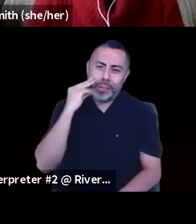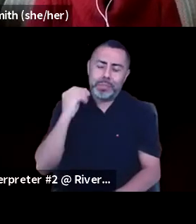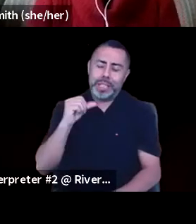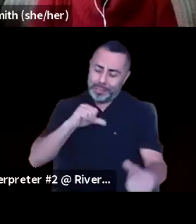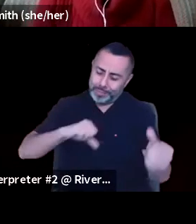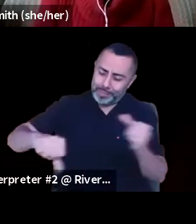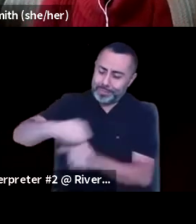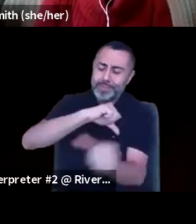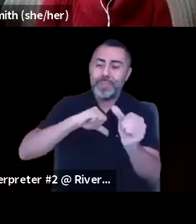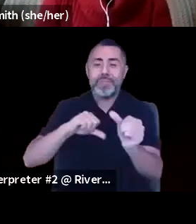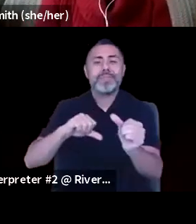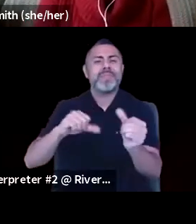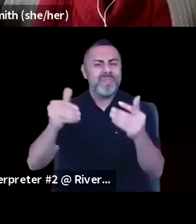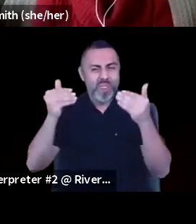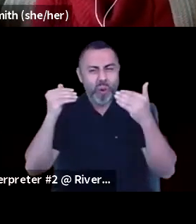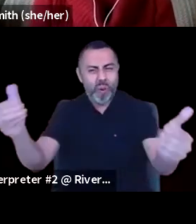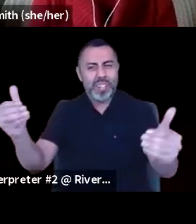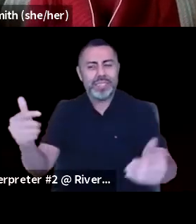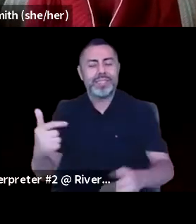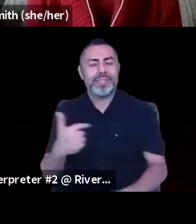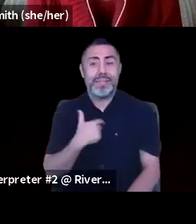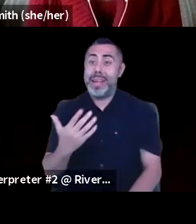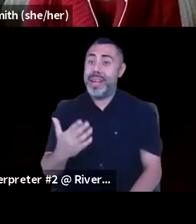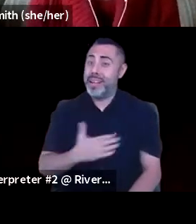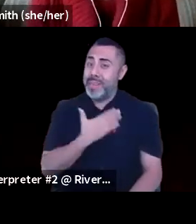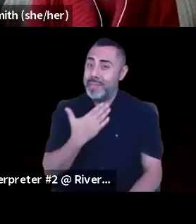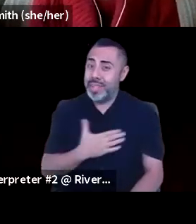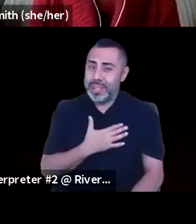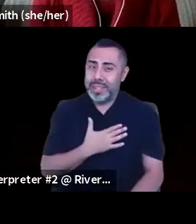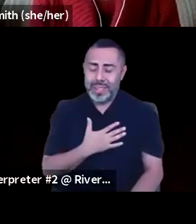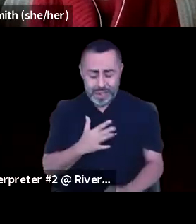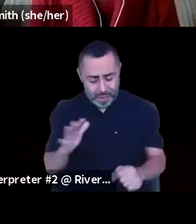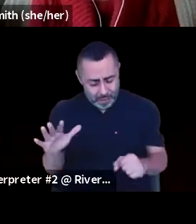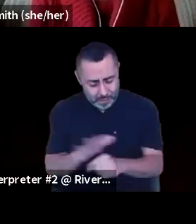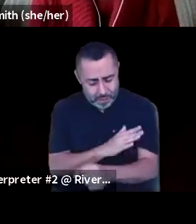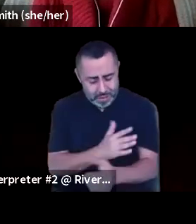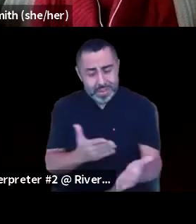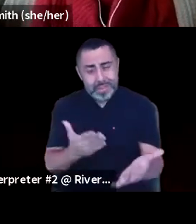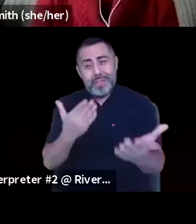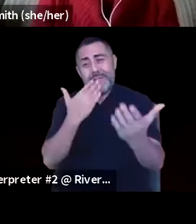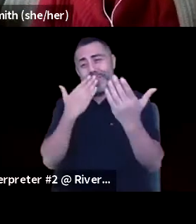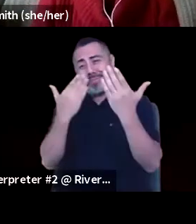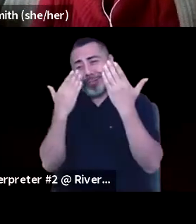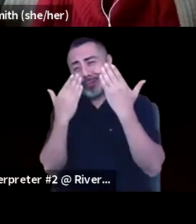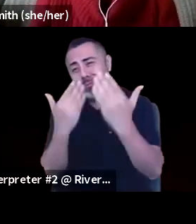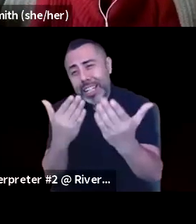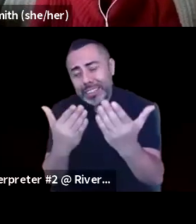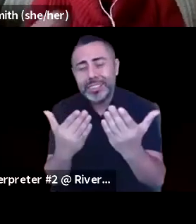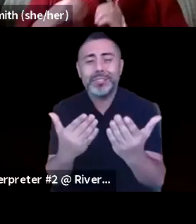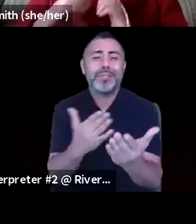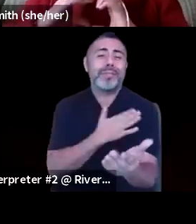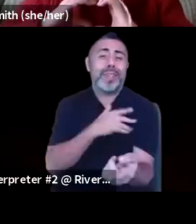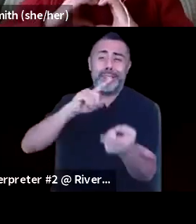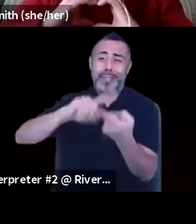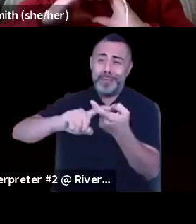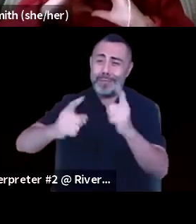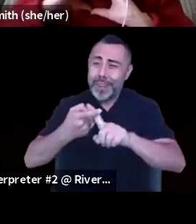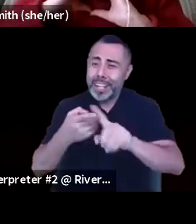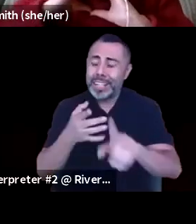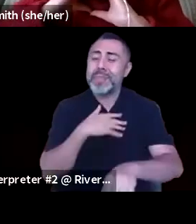happy and full of gratitude to bring my friend, my colleague, my future